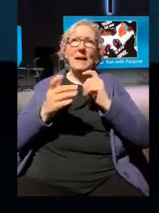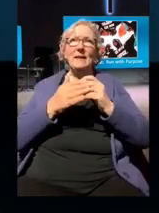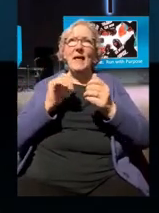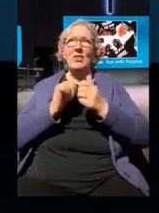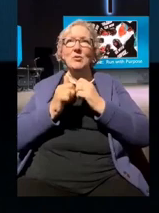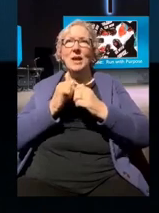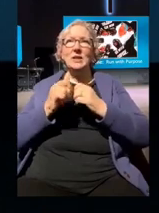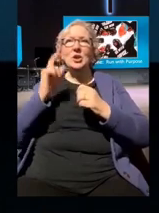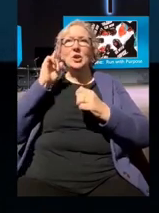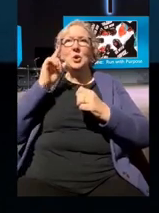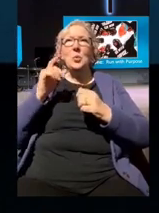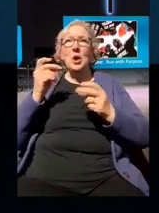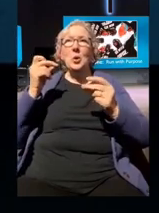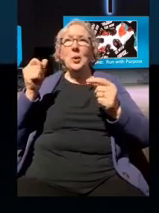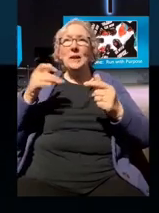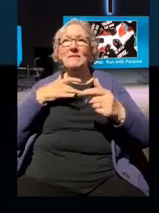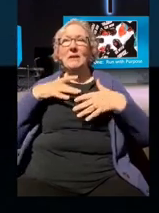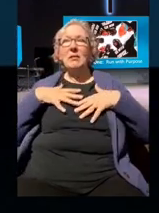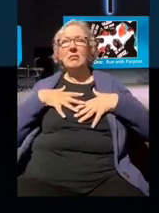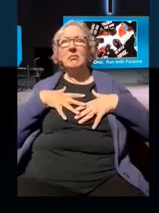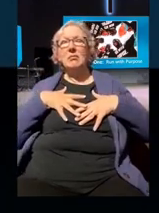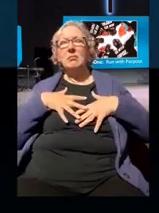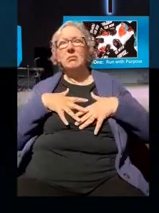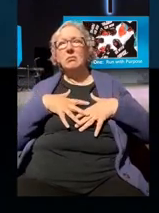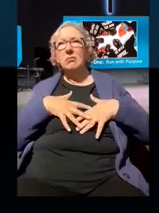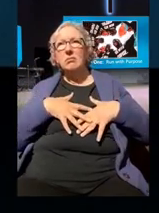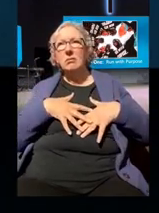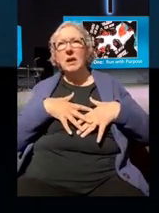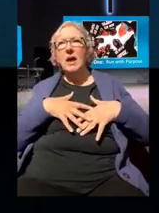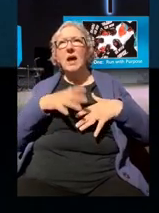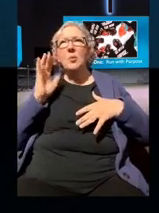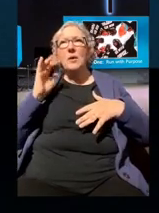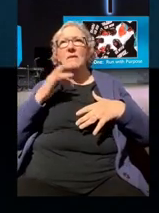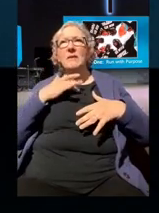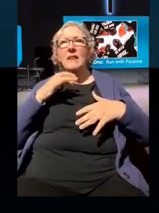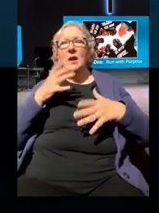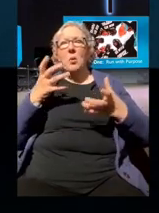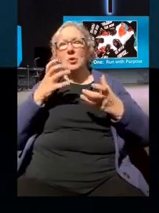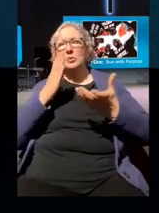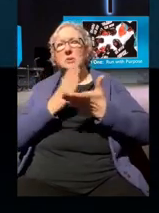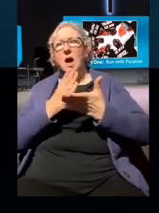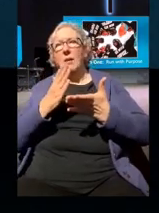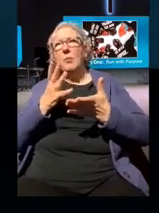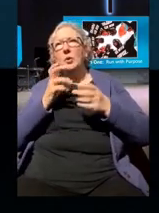quickly get discouraged and you regularly are going to feel like you want to stop and you want to quit.